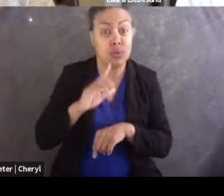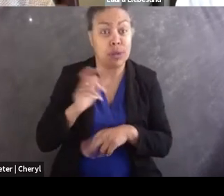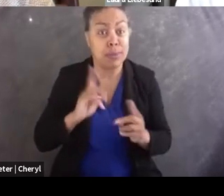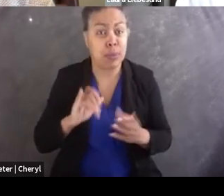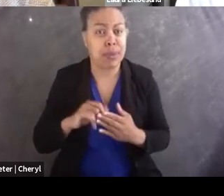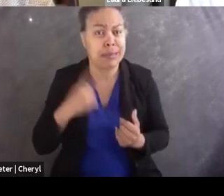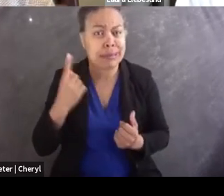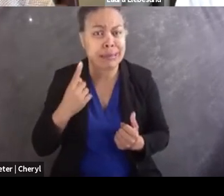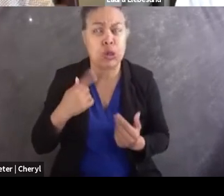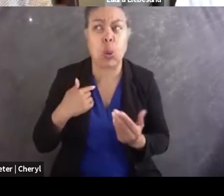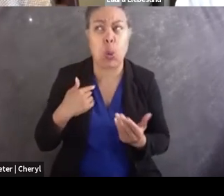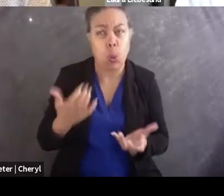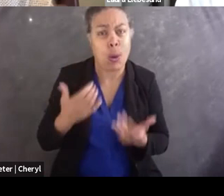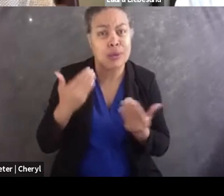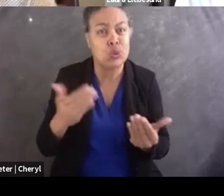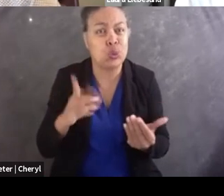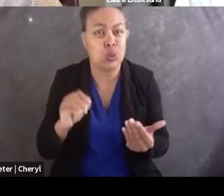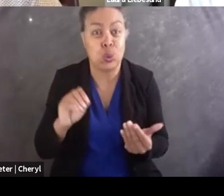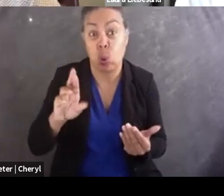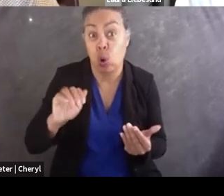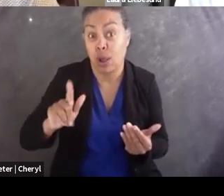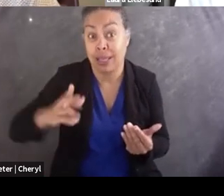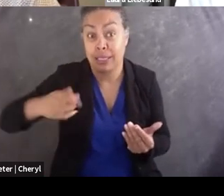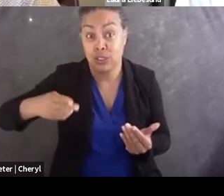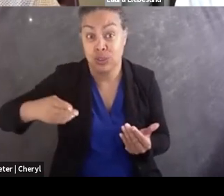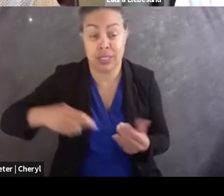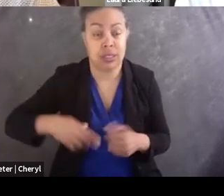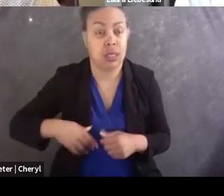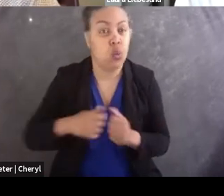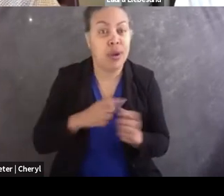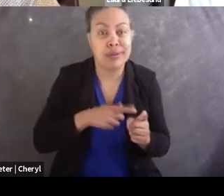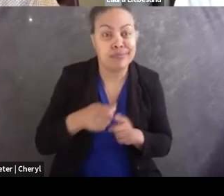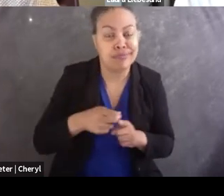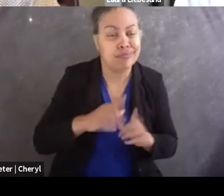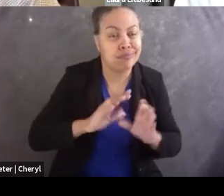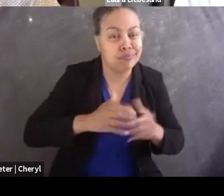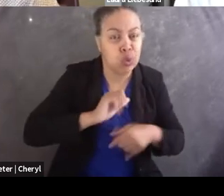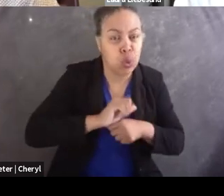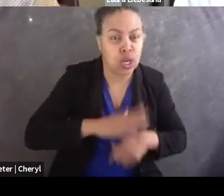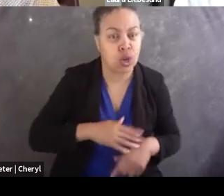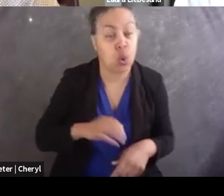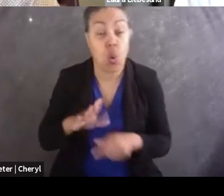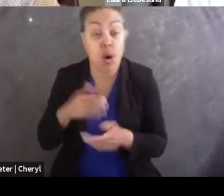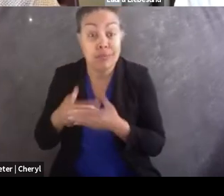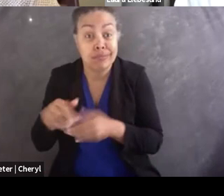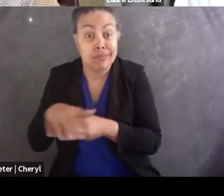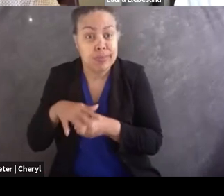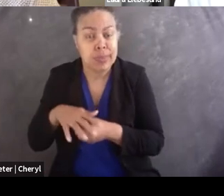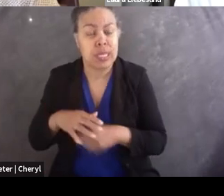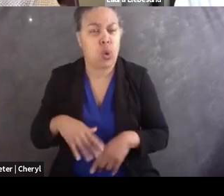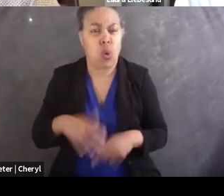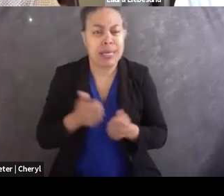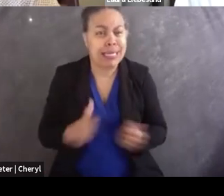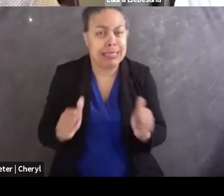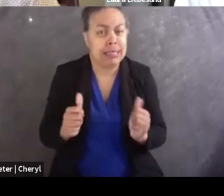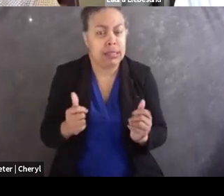oral history project with, you know, a professional community or with their kind of local neighborhood or geographic community. Do you have any advice